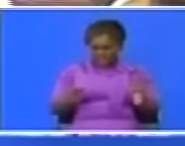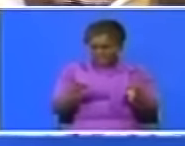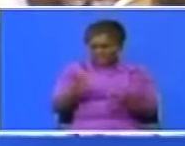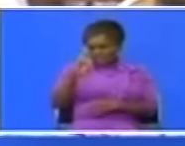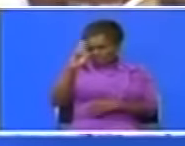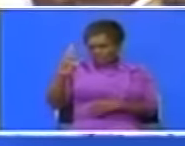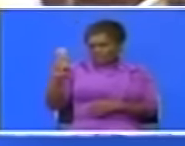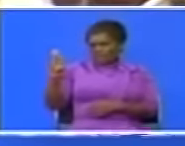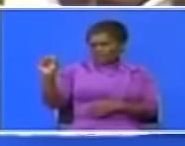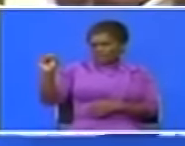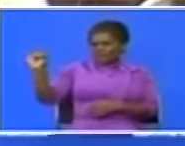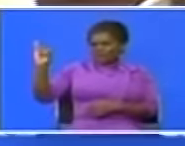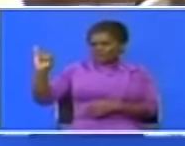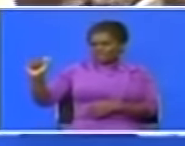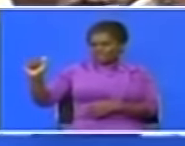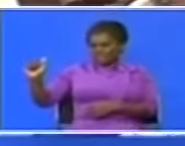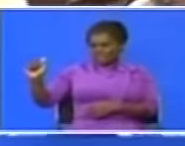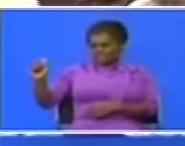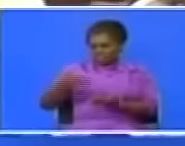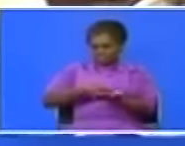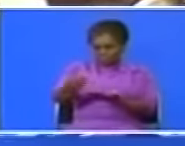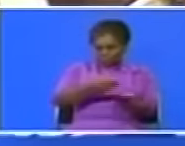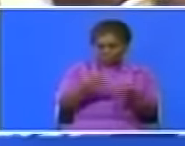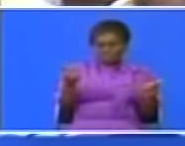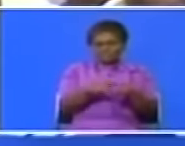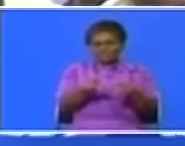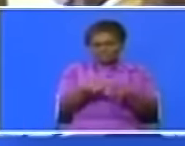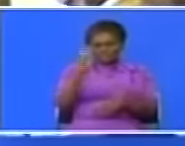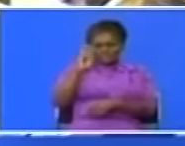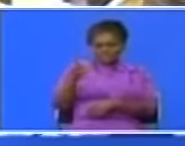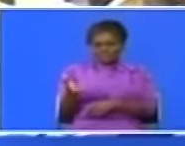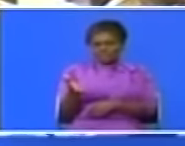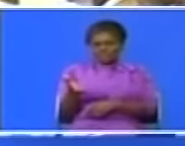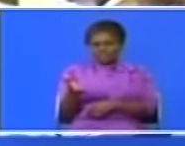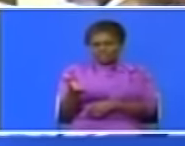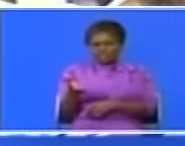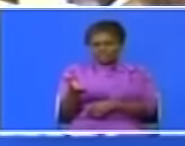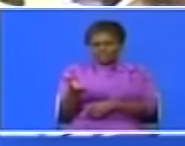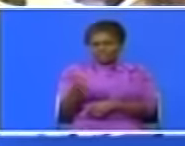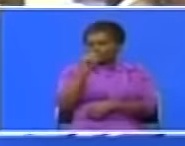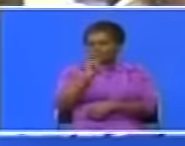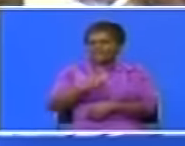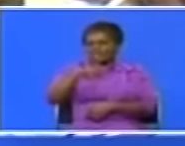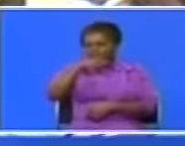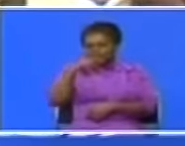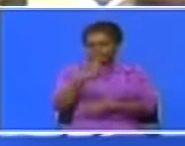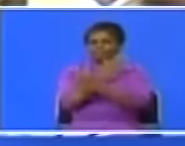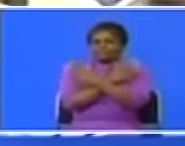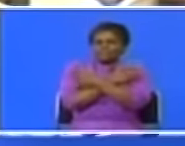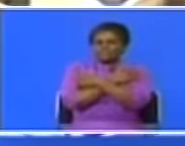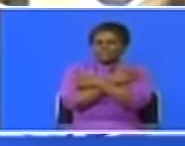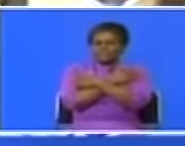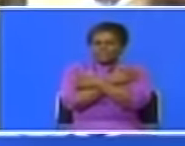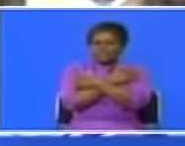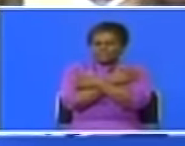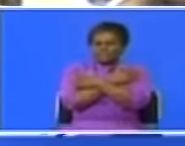all the properties of Russia were sold to the mafia through the same thing that you are seeing here, so-called private-public partnership. This thing